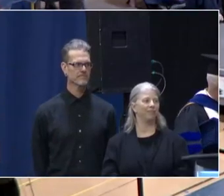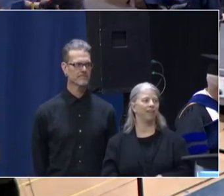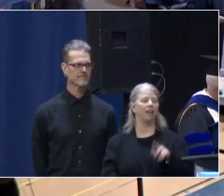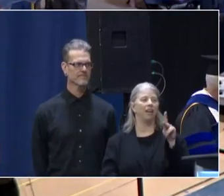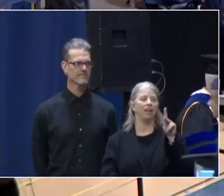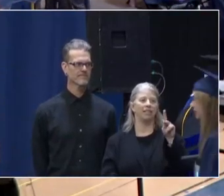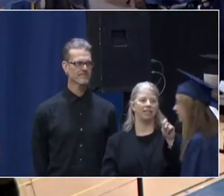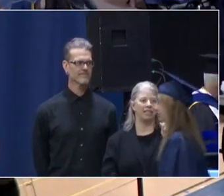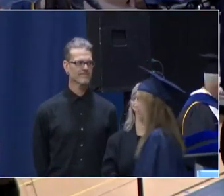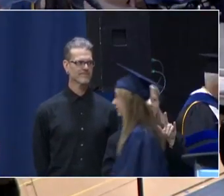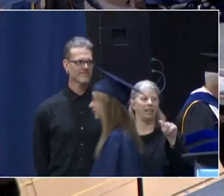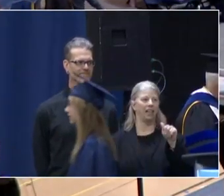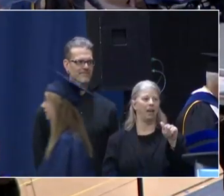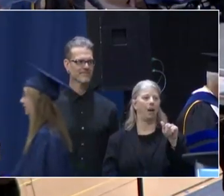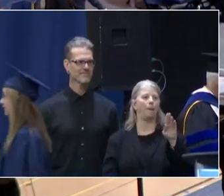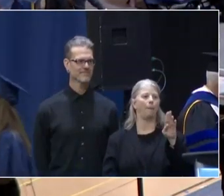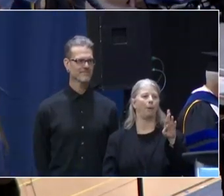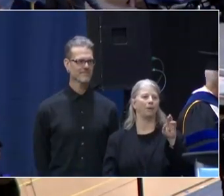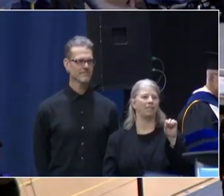Kayla Ursich.